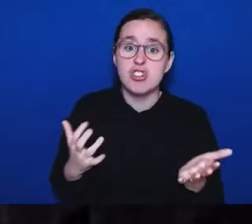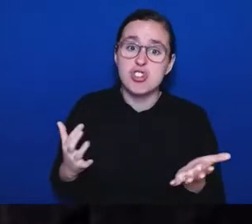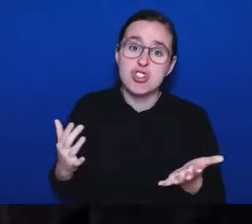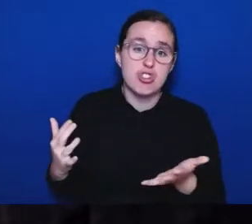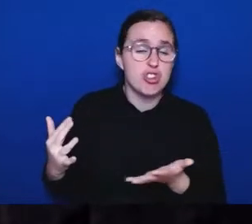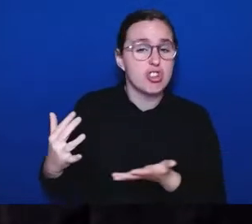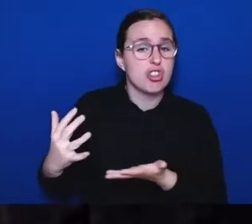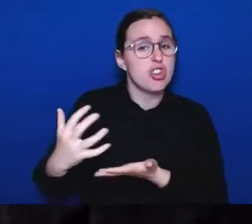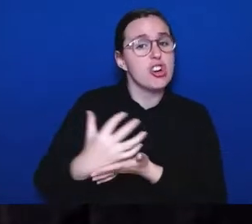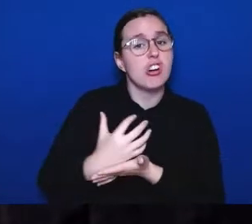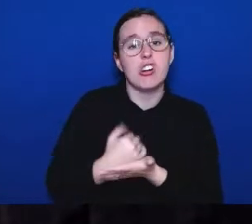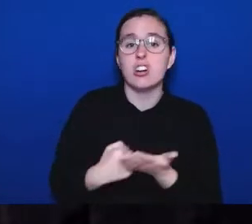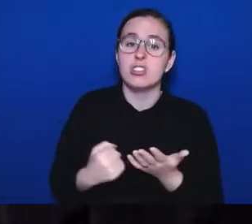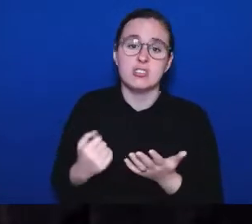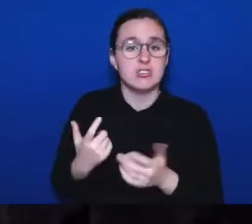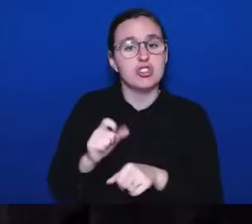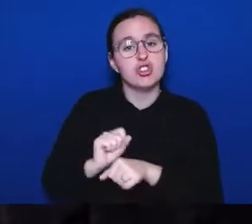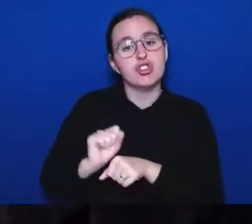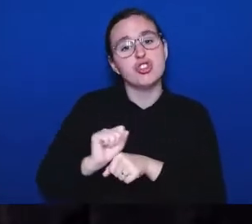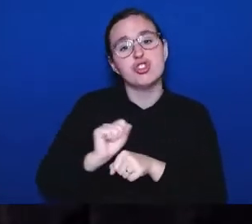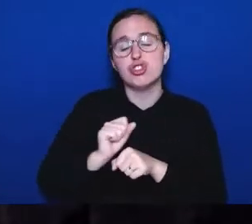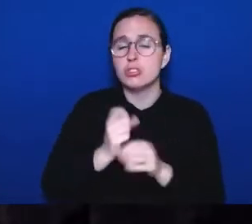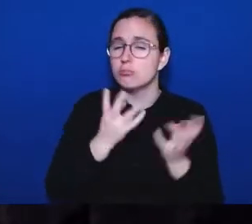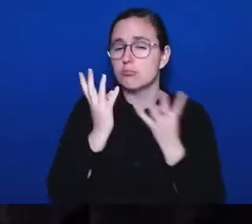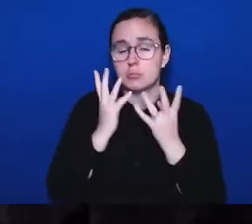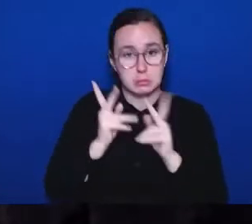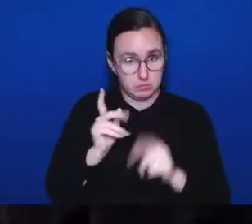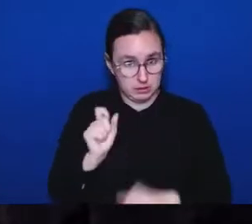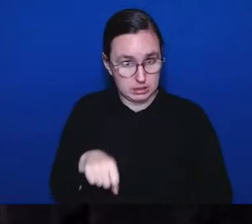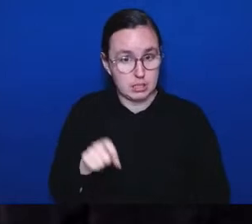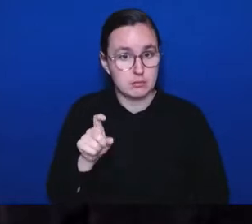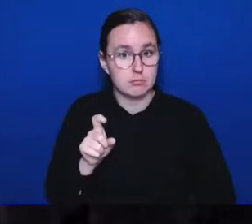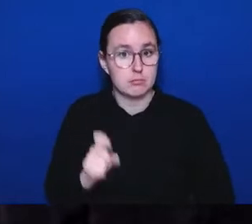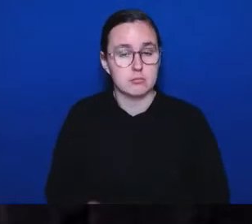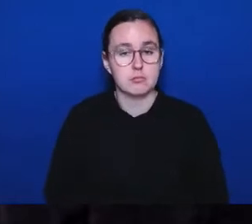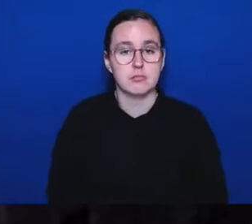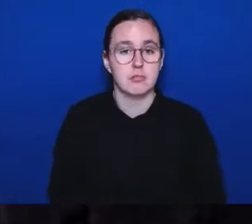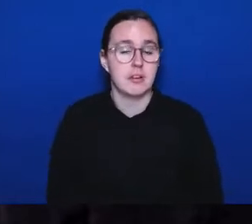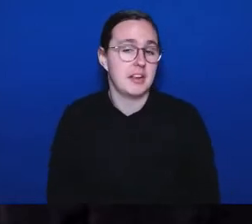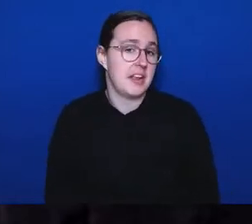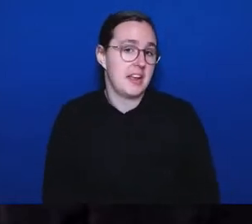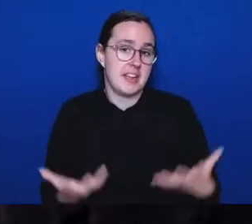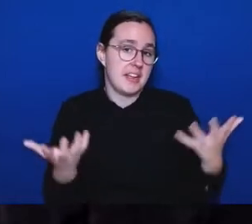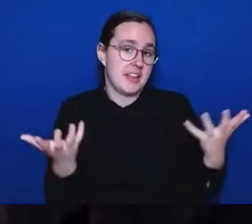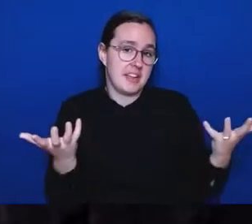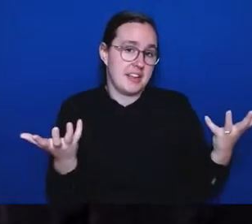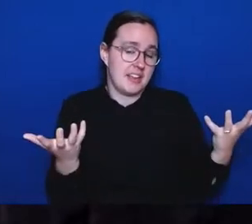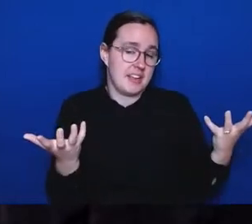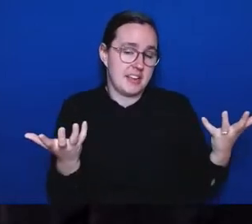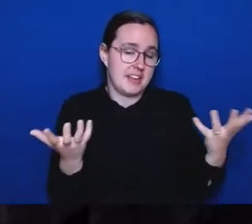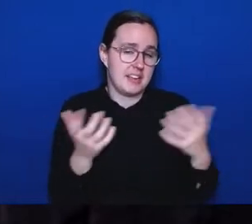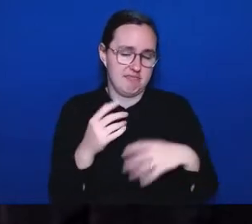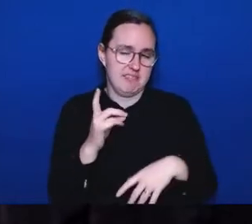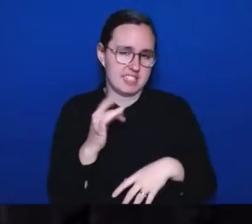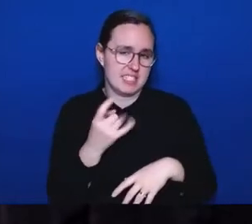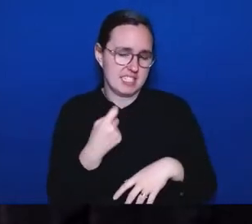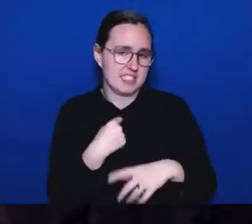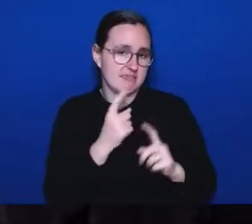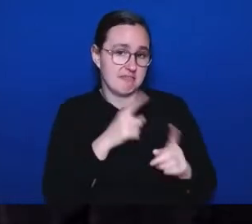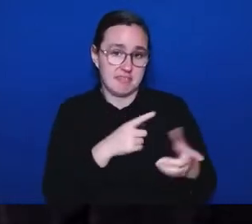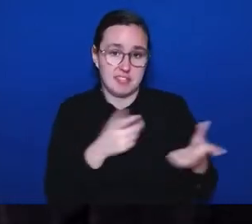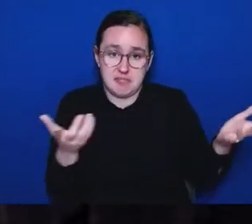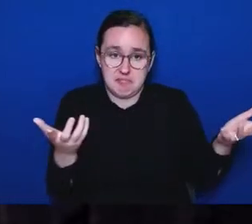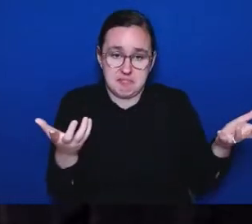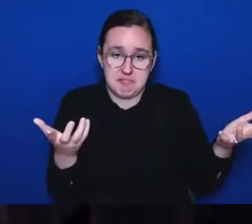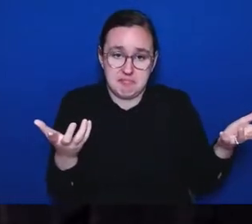you know, if you look at, it's published every year, so everybody knows. There's no secrets in what we pay doctors as